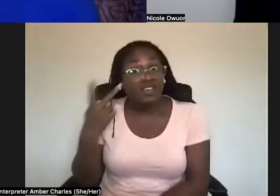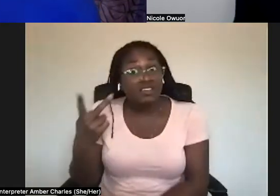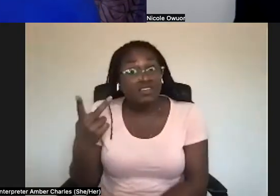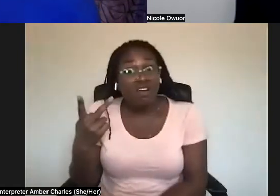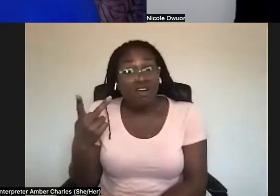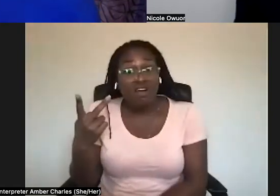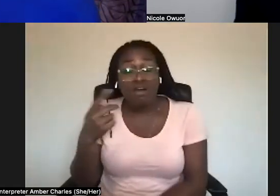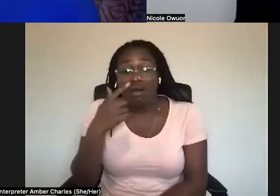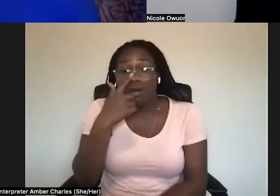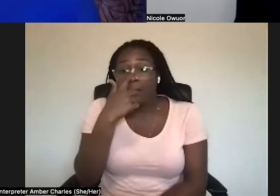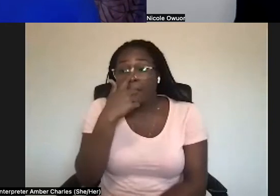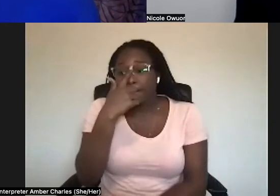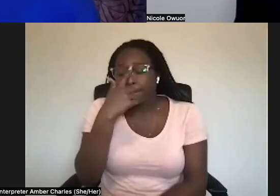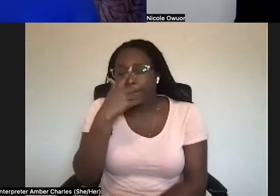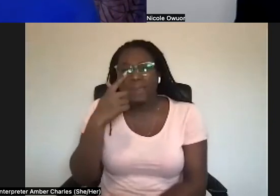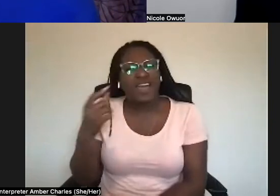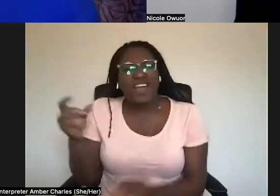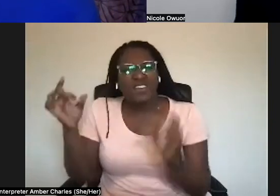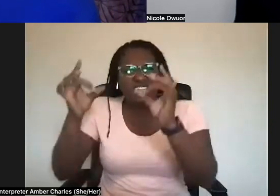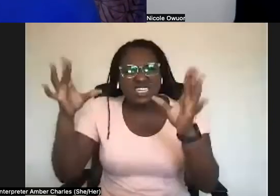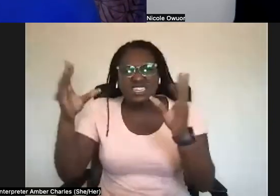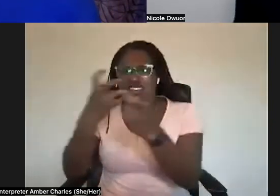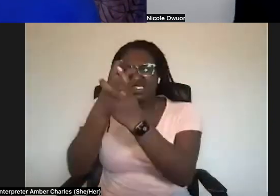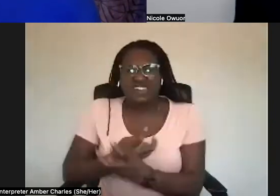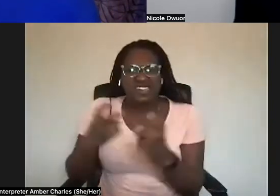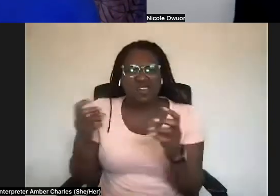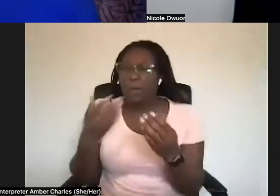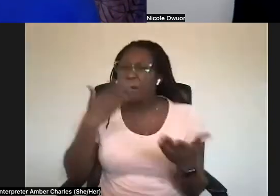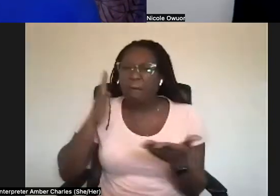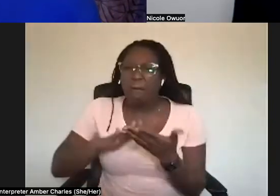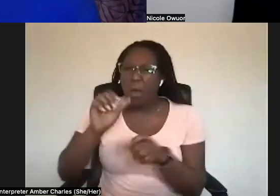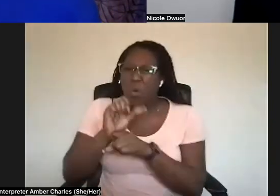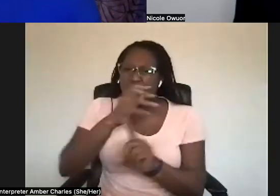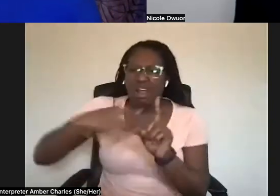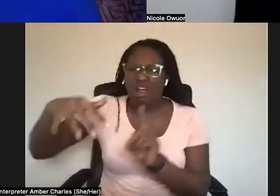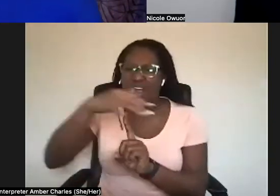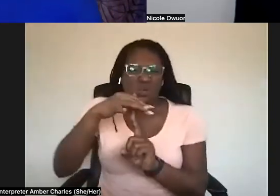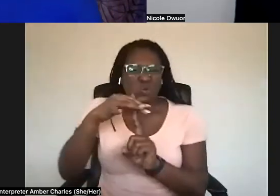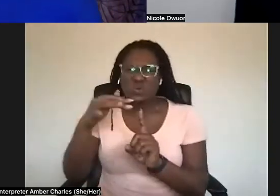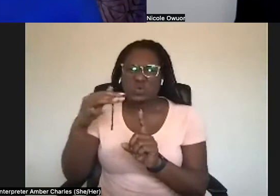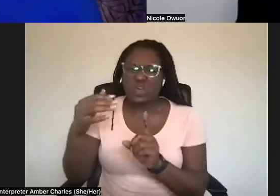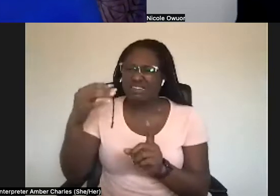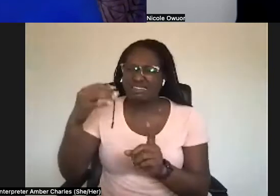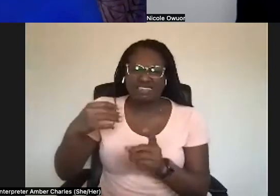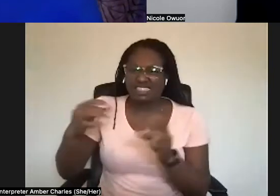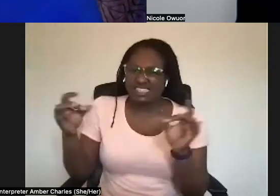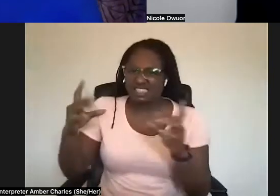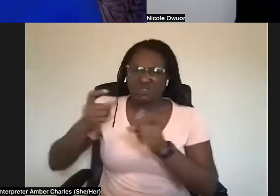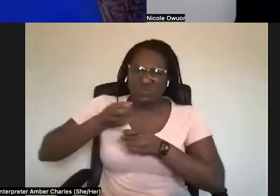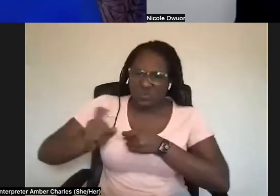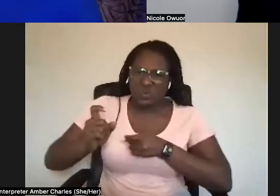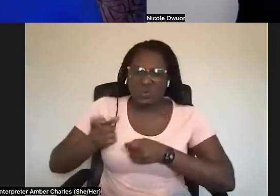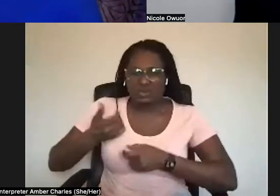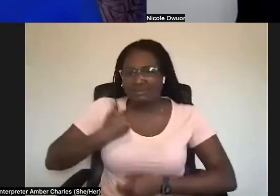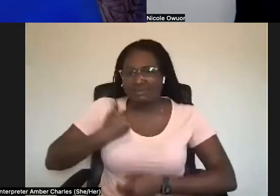a toxic work environment had on me. And they just got to a point where they sat me down and they said, Nicole,